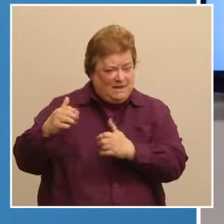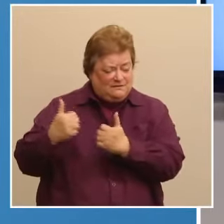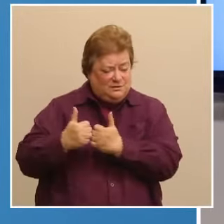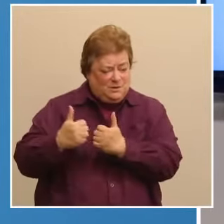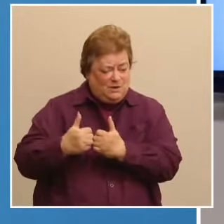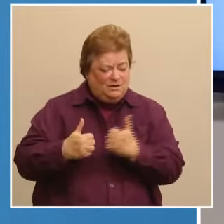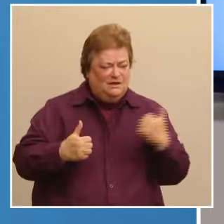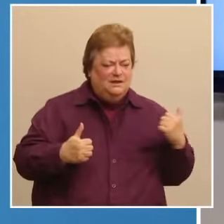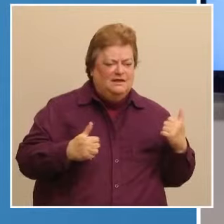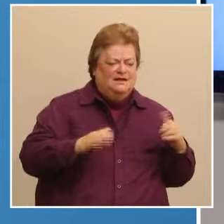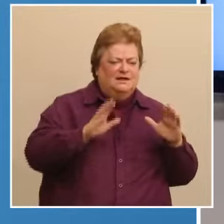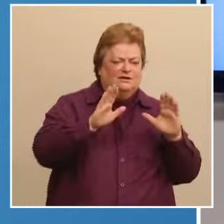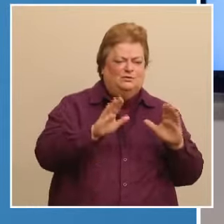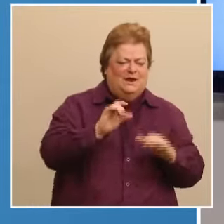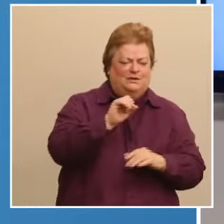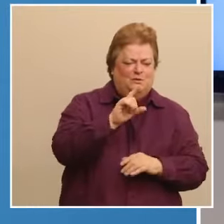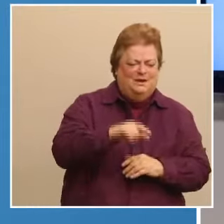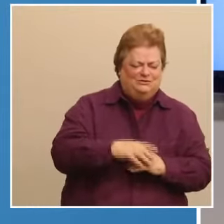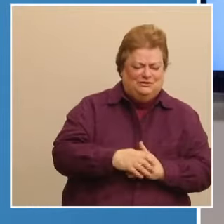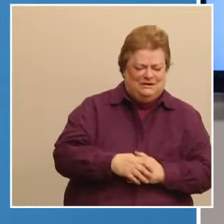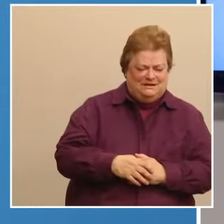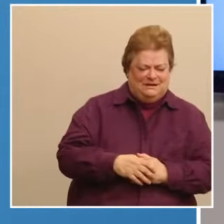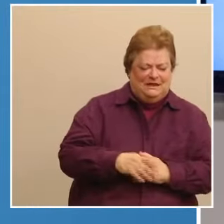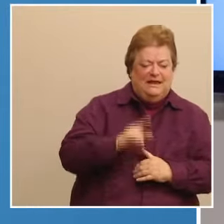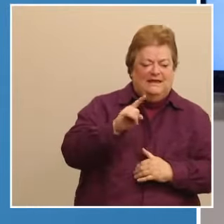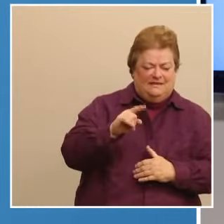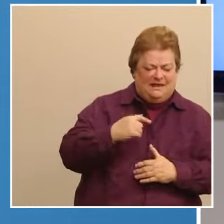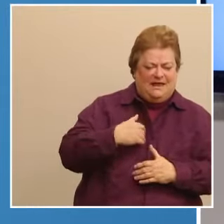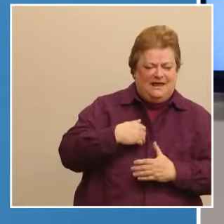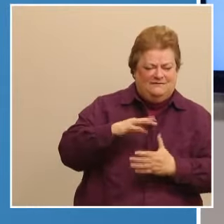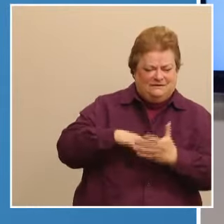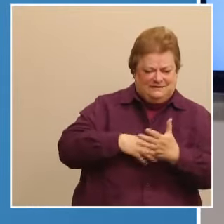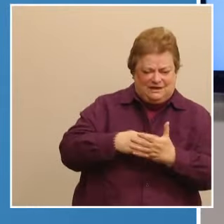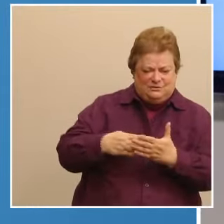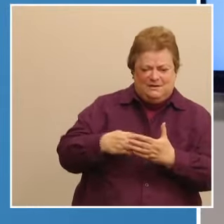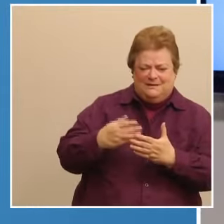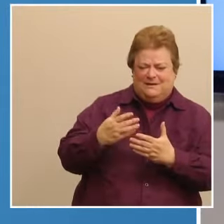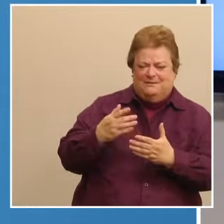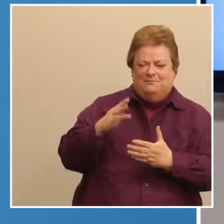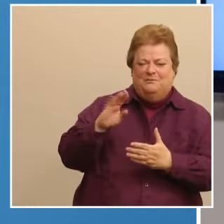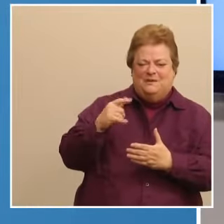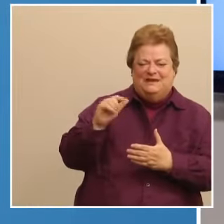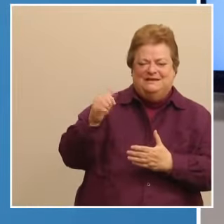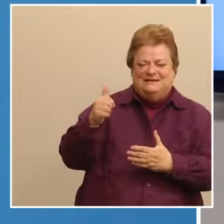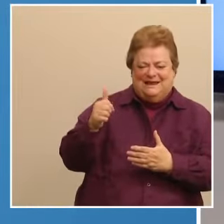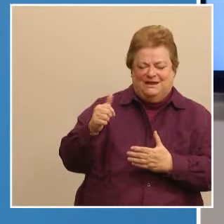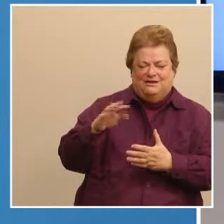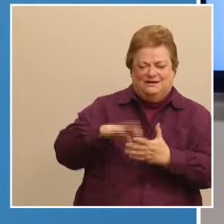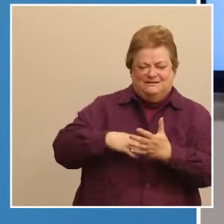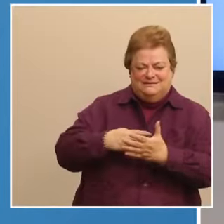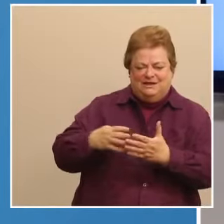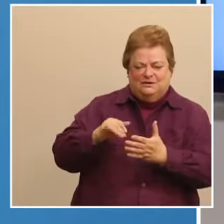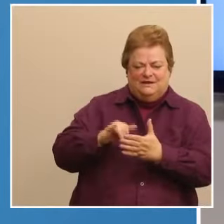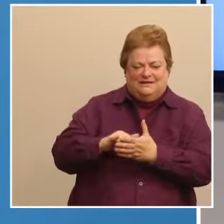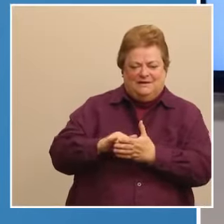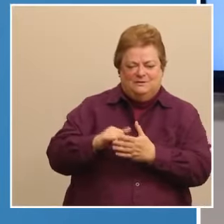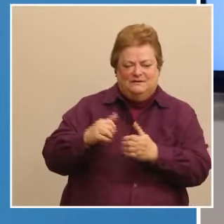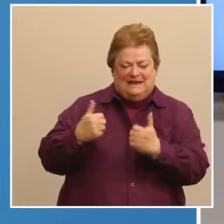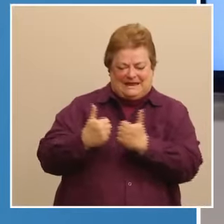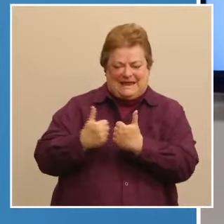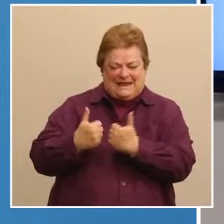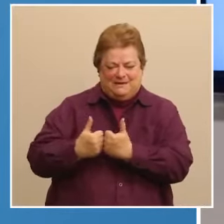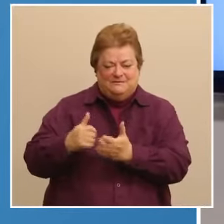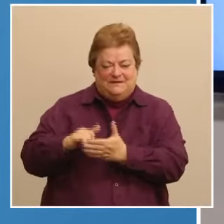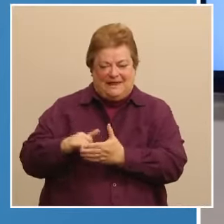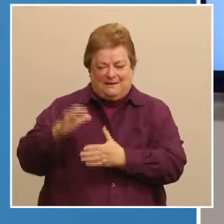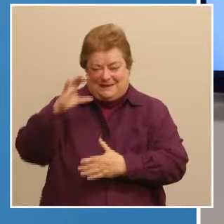great question, Matt. They are scheduling some, the Big Ten was scheduling, trying to get those games back in that were